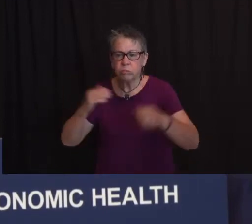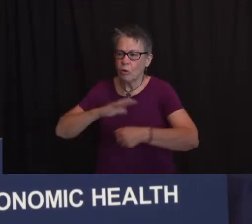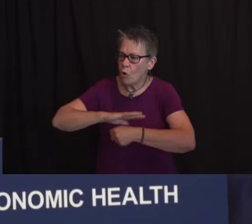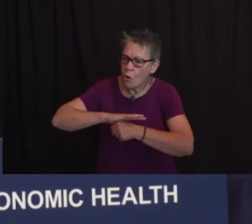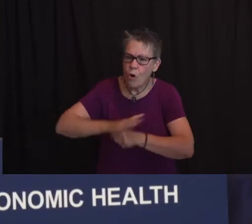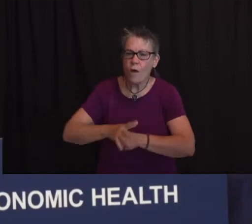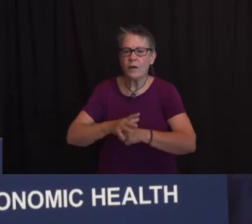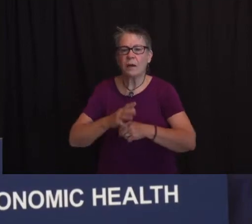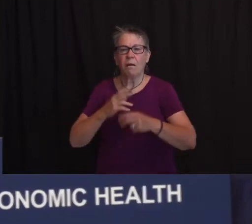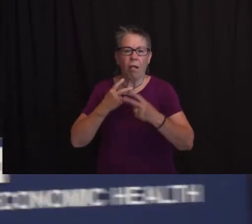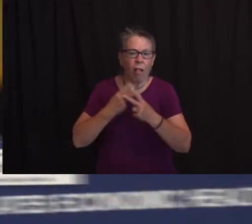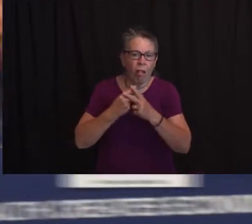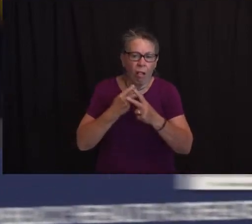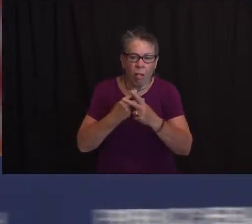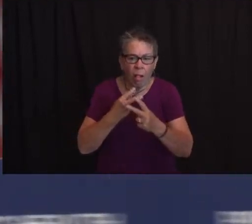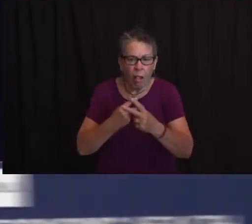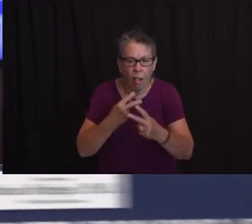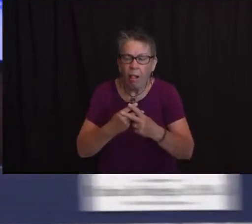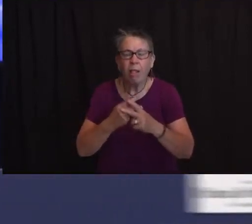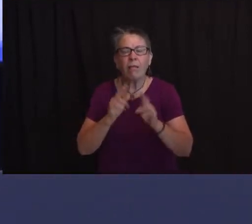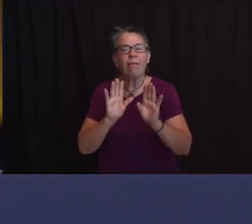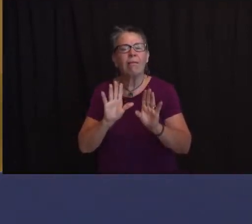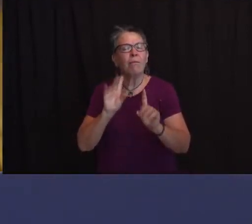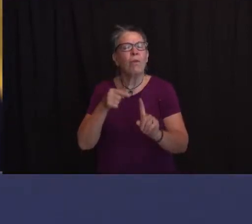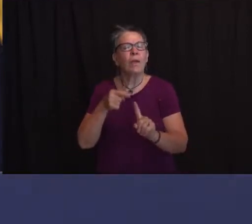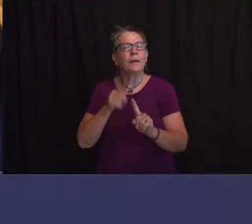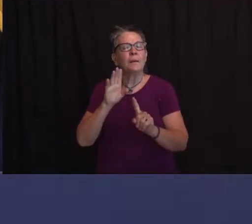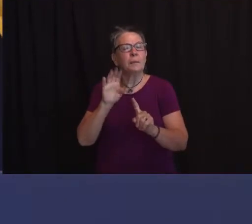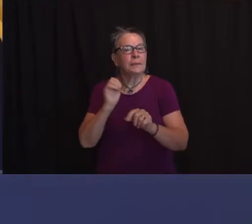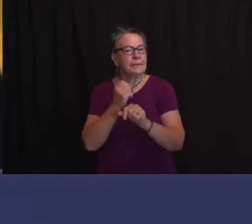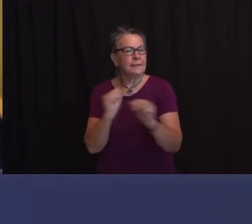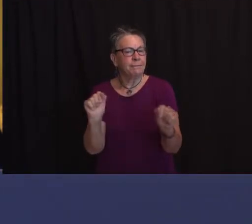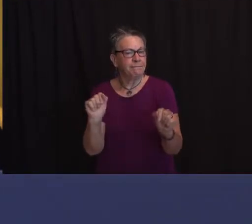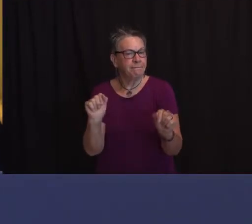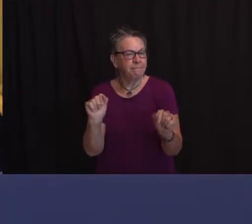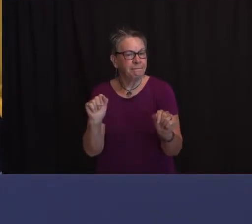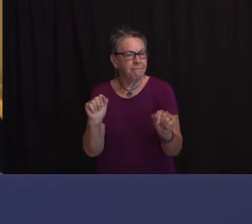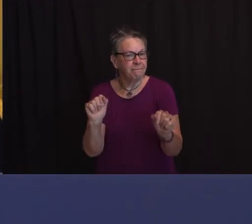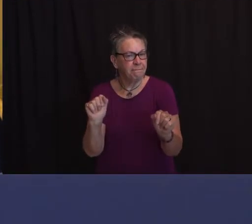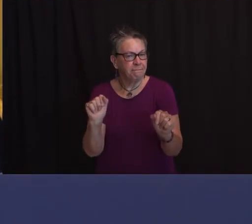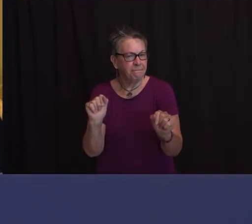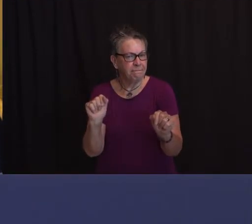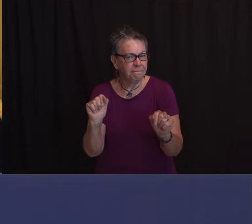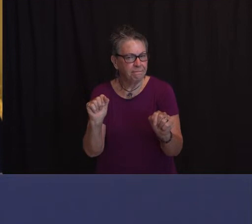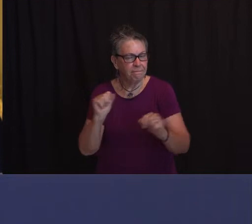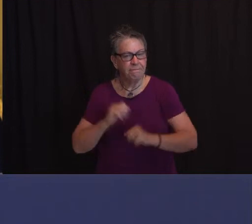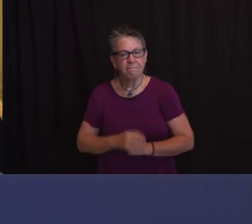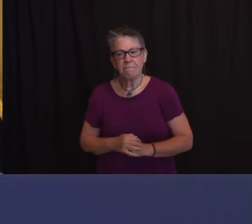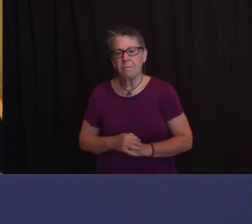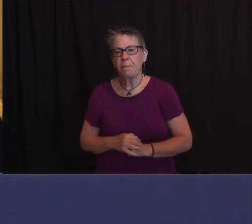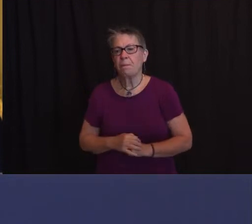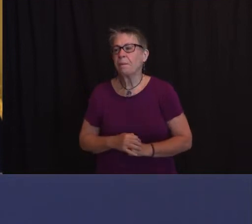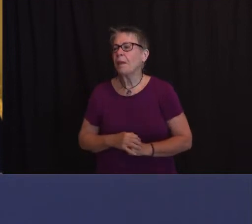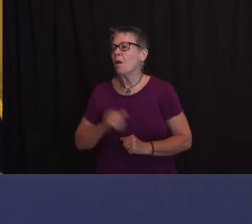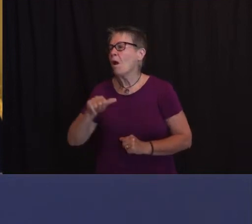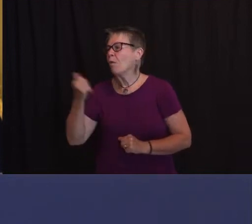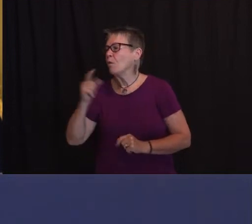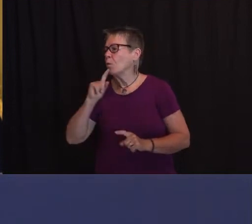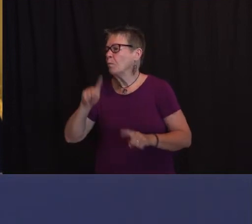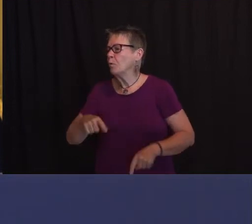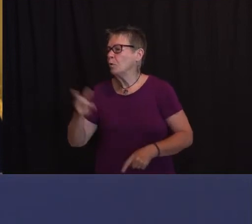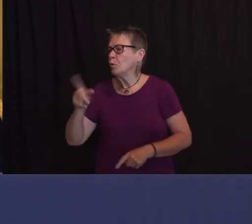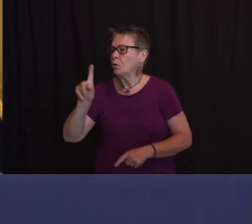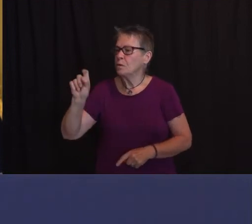mind. Thanks, Gov. You good, Paramount? Thank you. Let's go to Dave here, if that's okay. Dave, good afternoon. Hi,